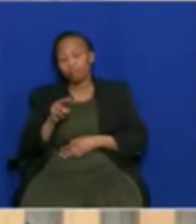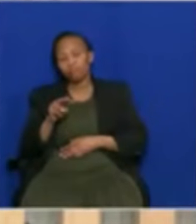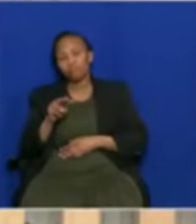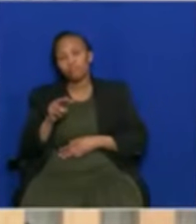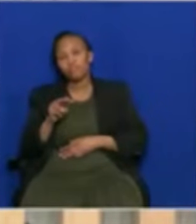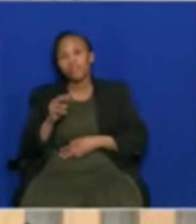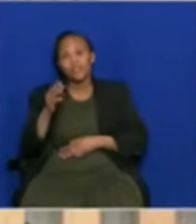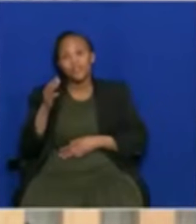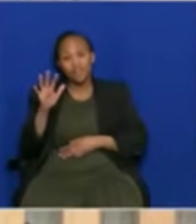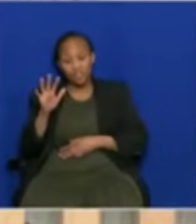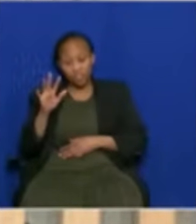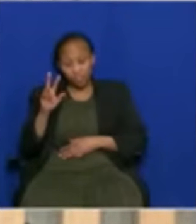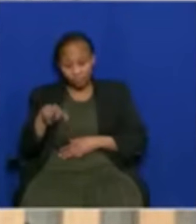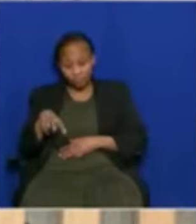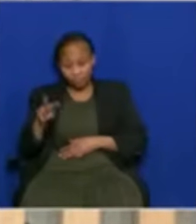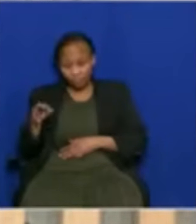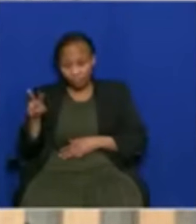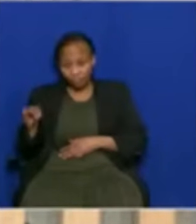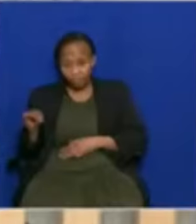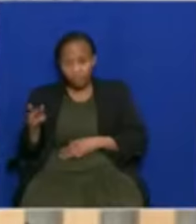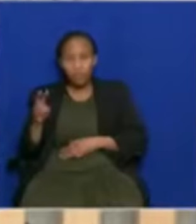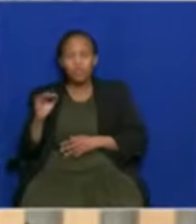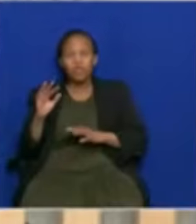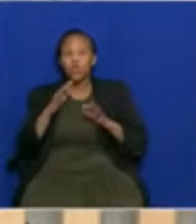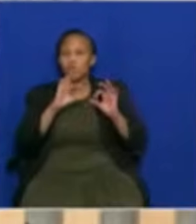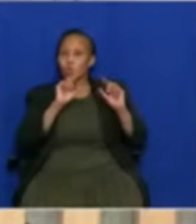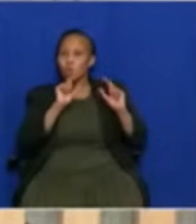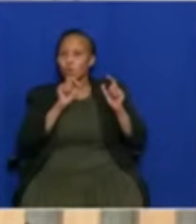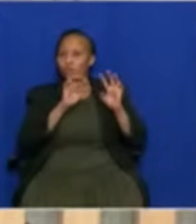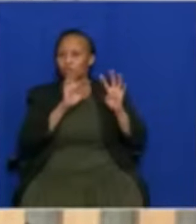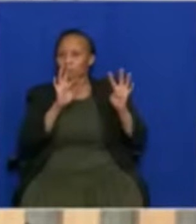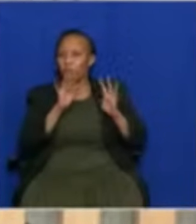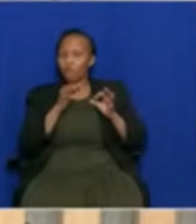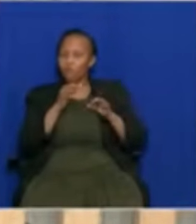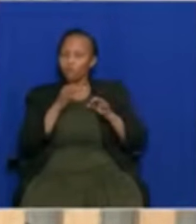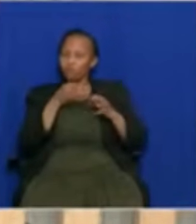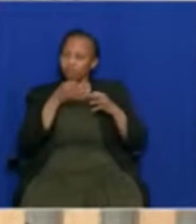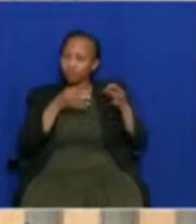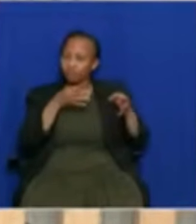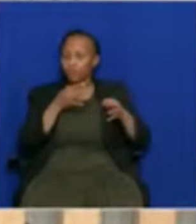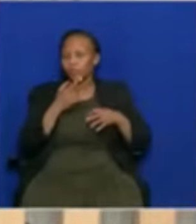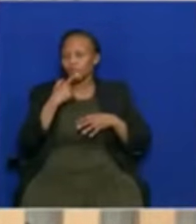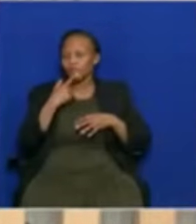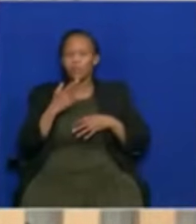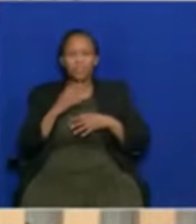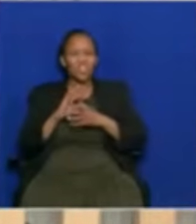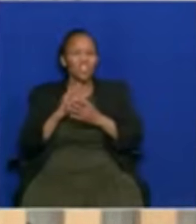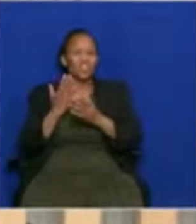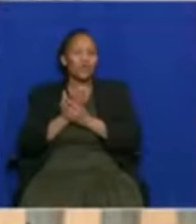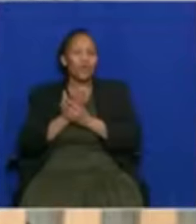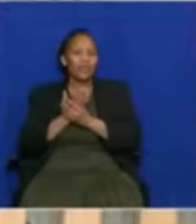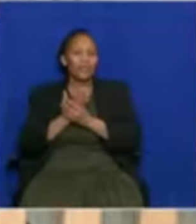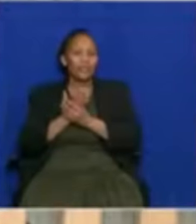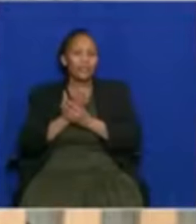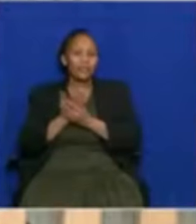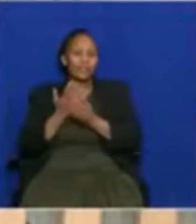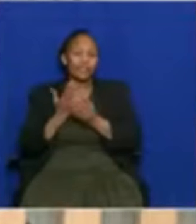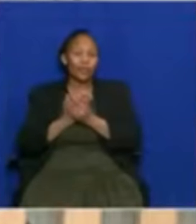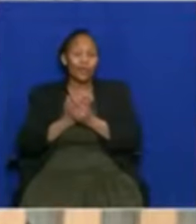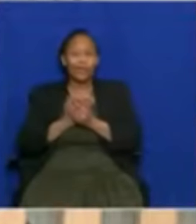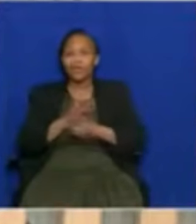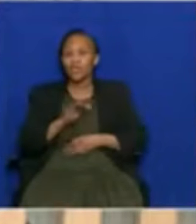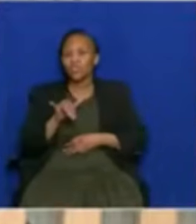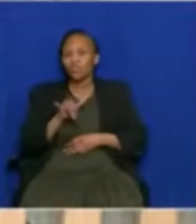commissioners in which block, in which docket does our matter, by our matter I mean